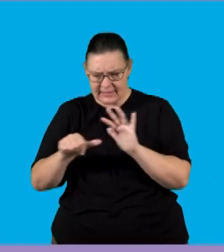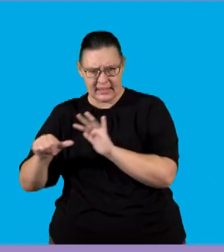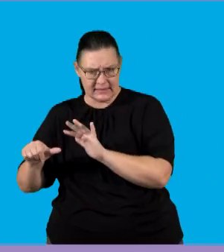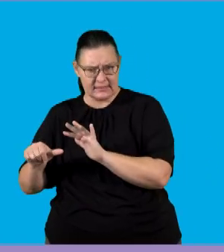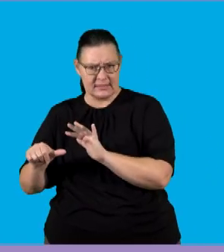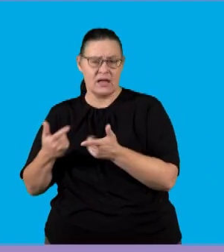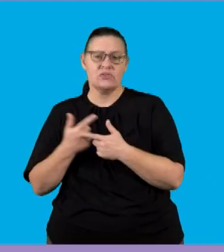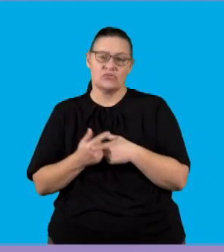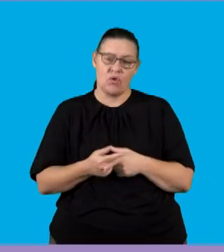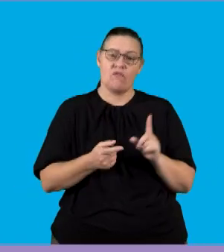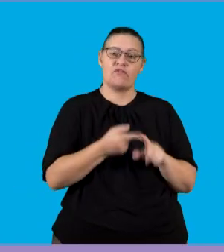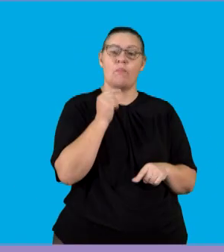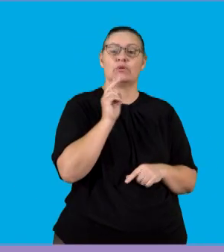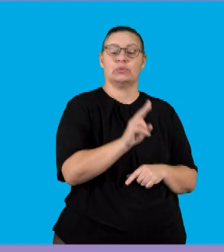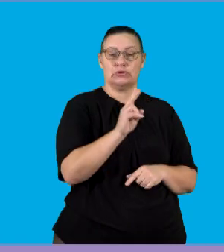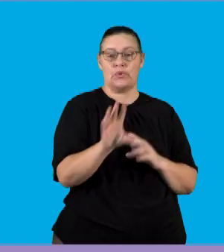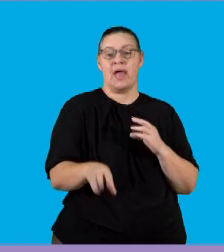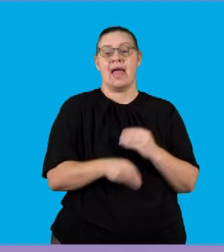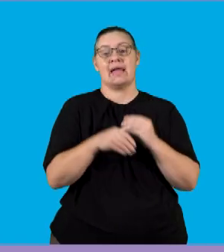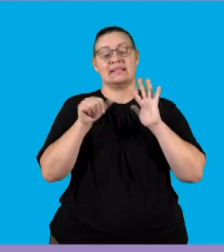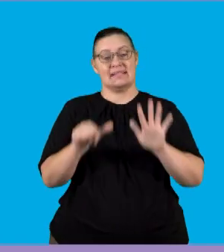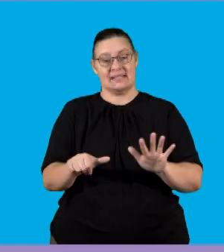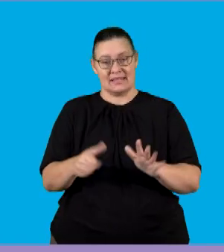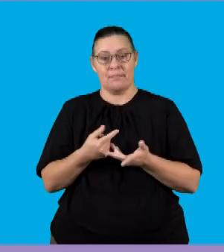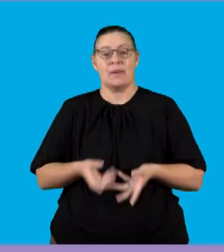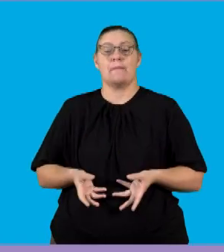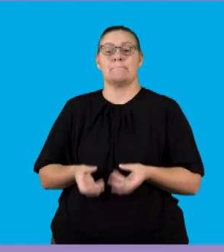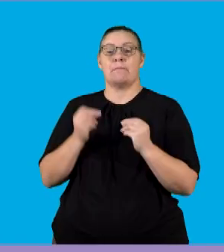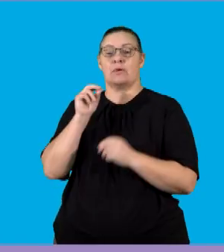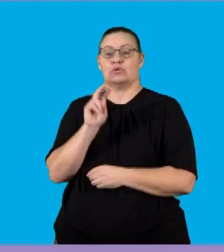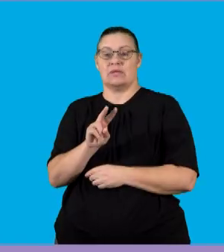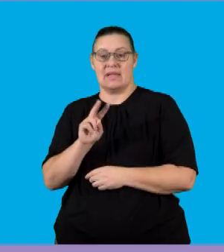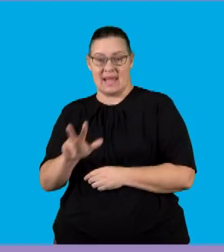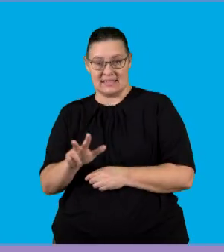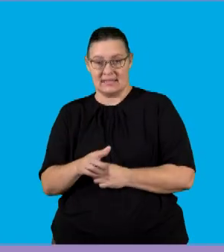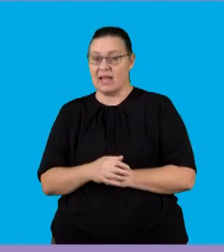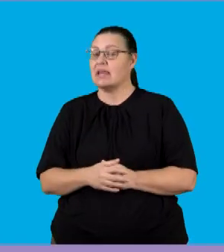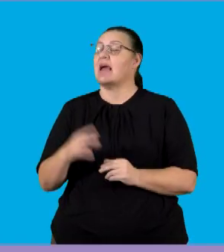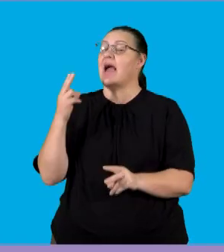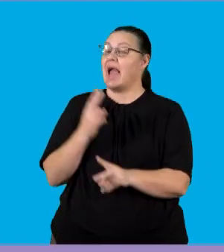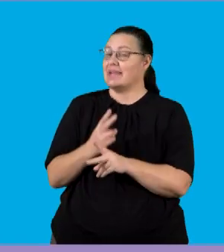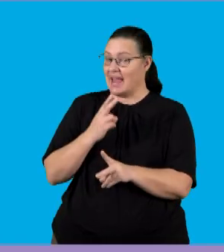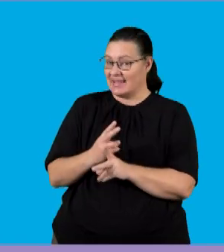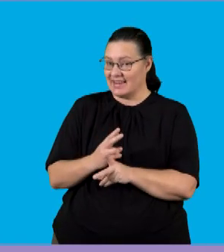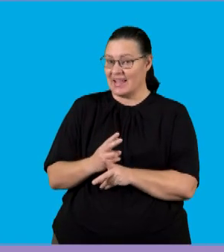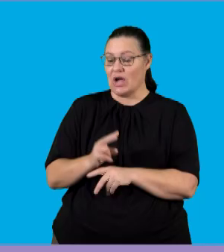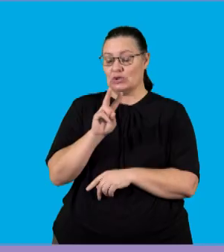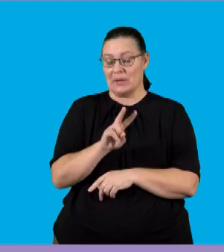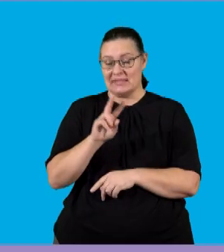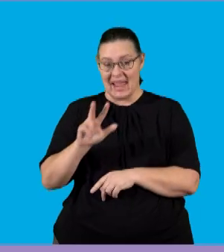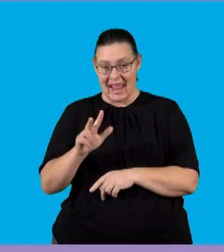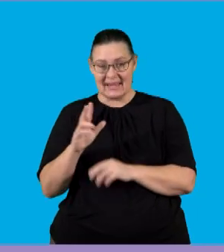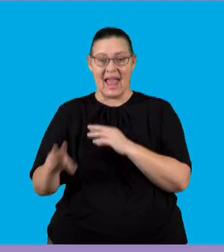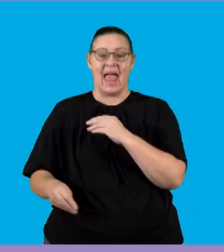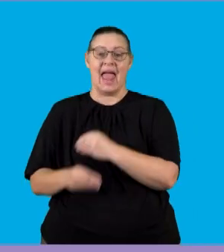3 numbers. So from 22, when we add 6 again, this is going to give us a 28. And lastly, because we